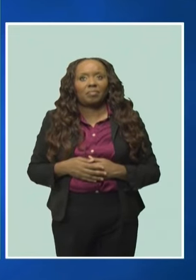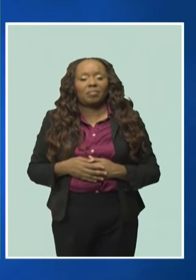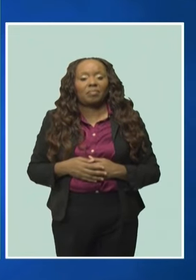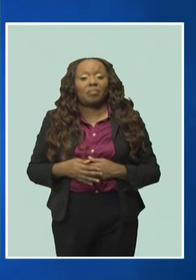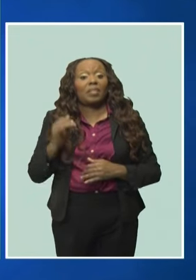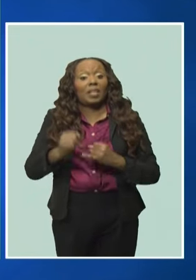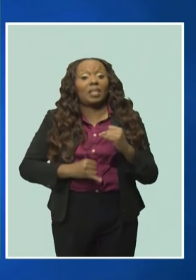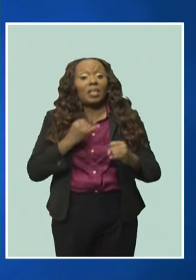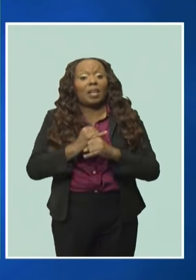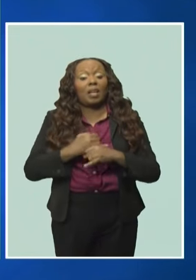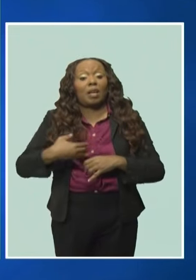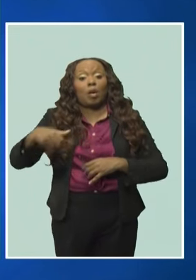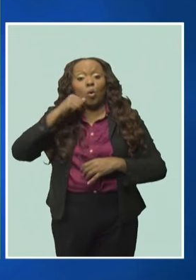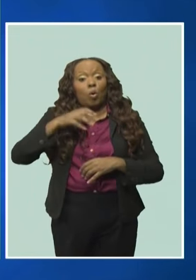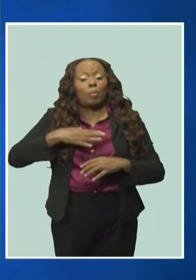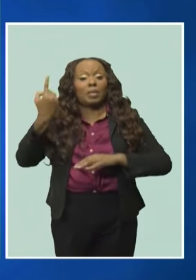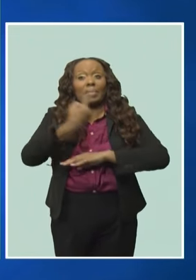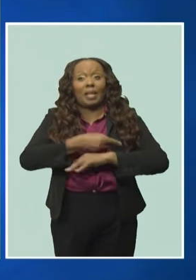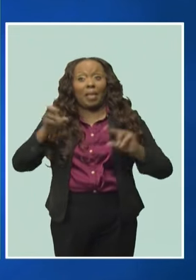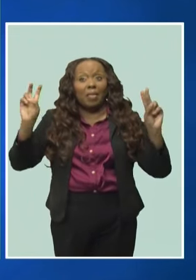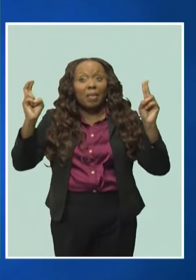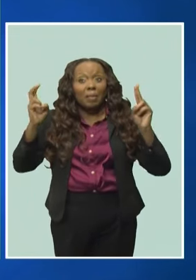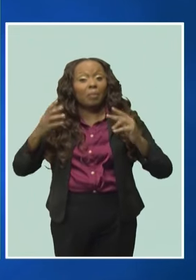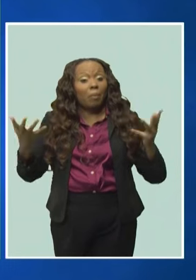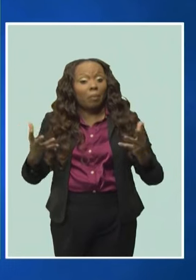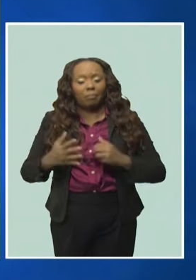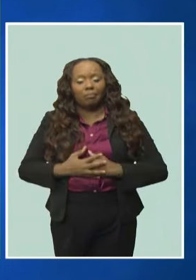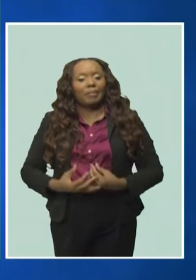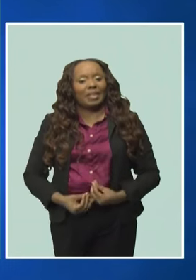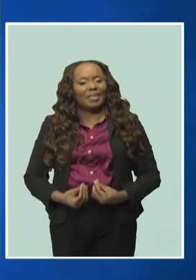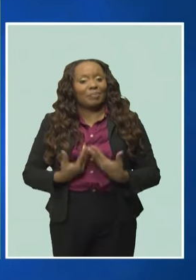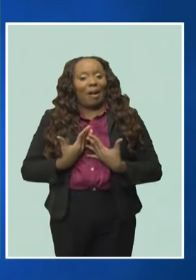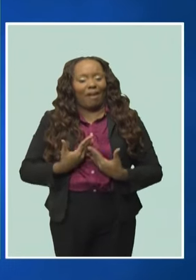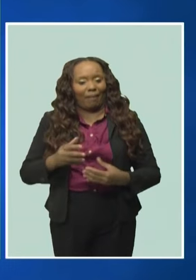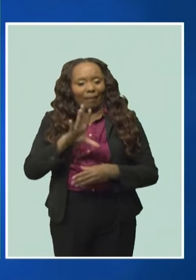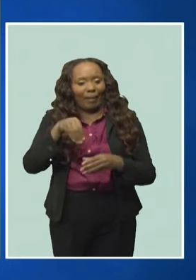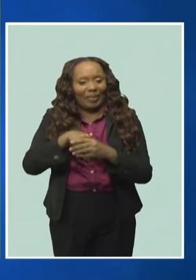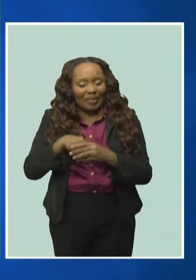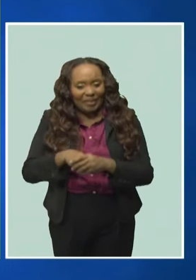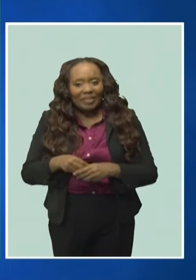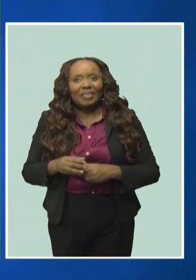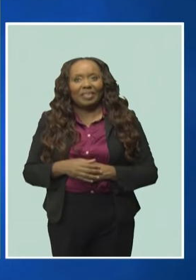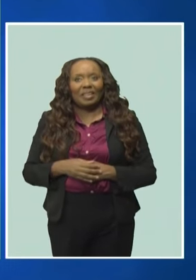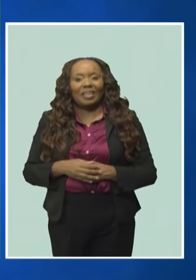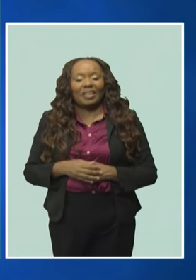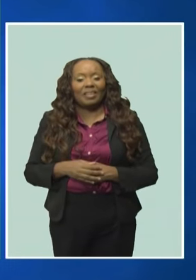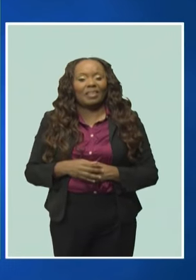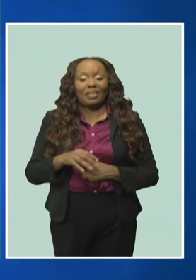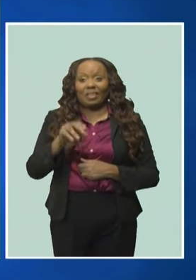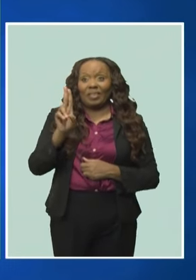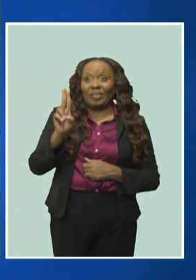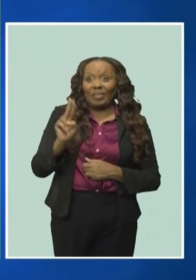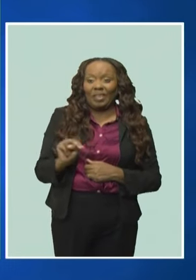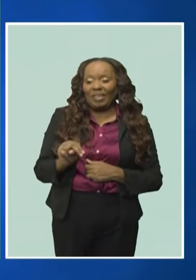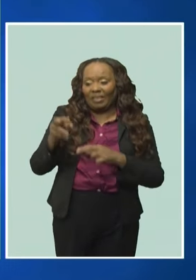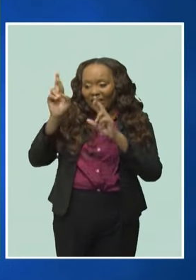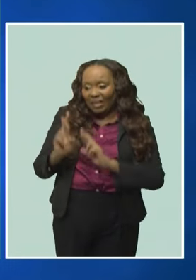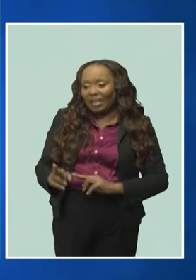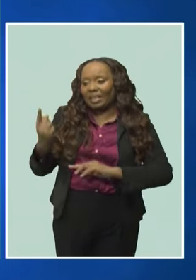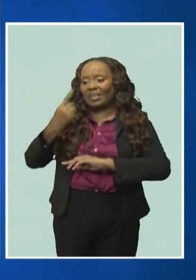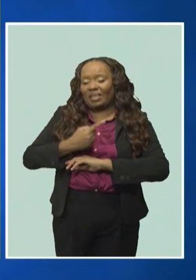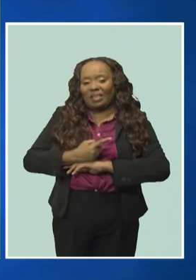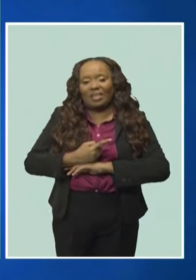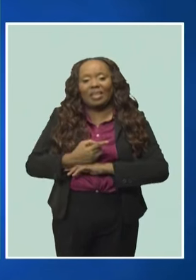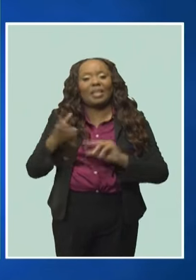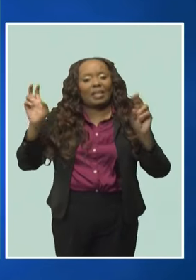International Women's Day campaign theme is Inspire Inclusion, while the official UN observance of the day is Invest in